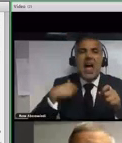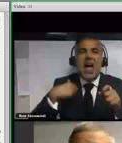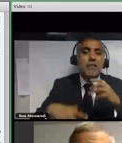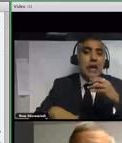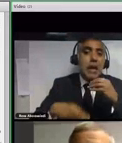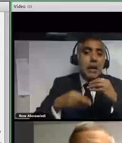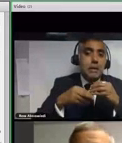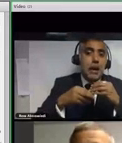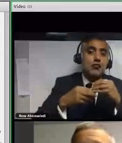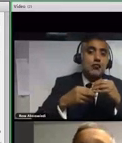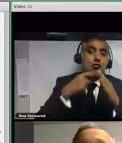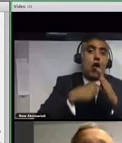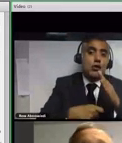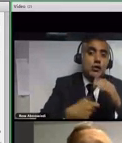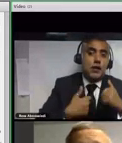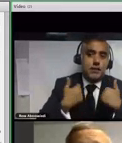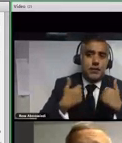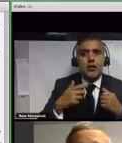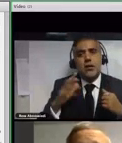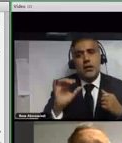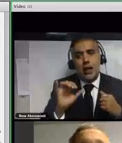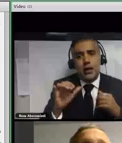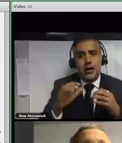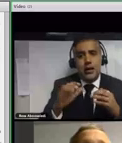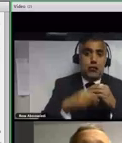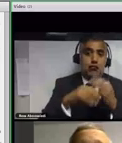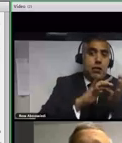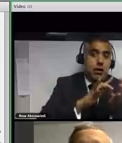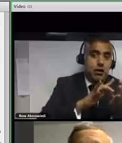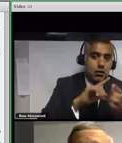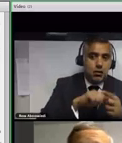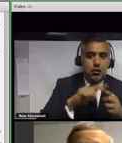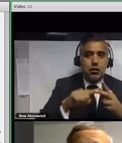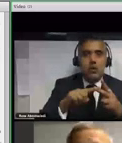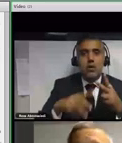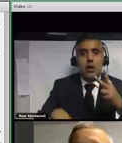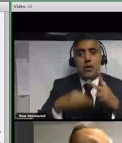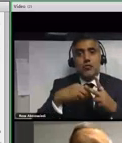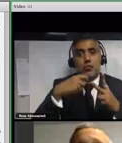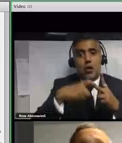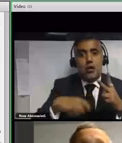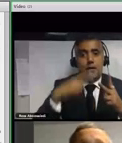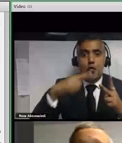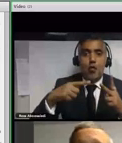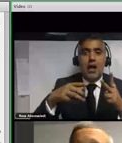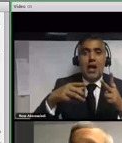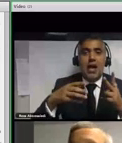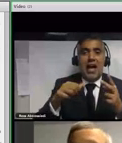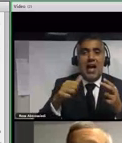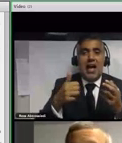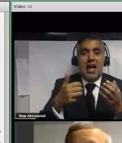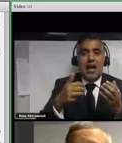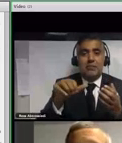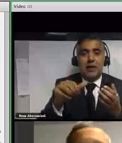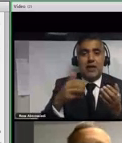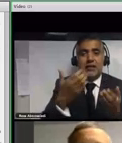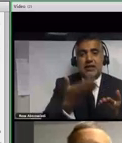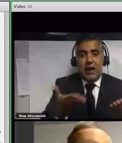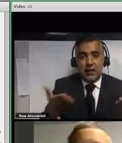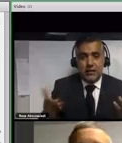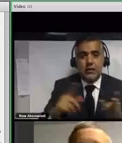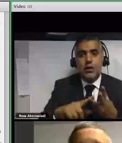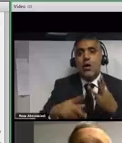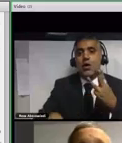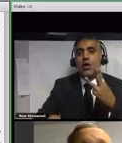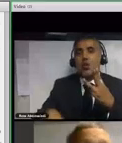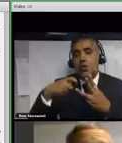of living, right? They might have extra medical costs. They might have costs from assisted devices. They might have to make modifications to their home.